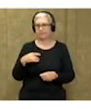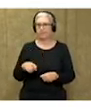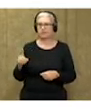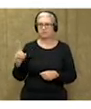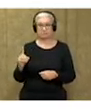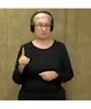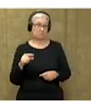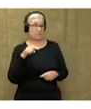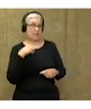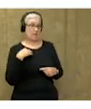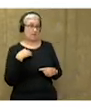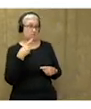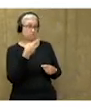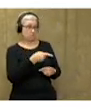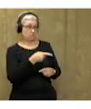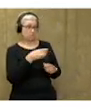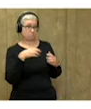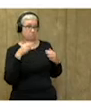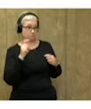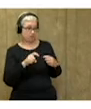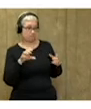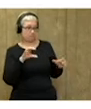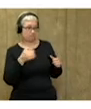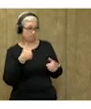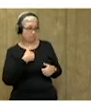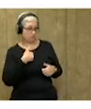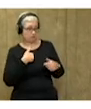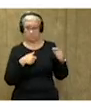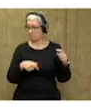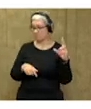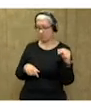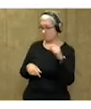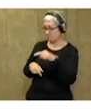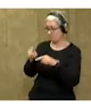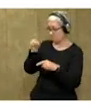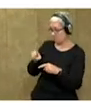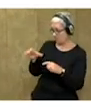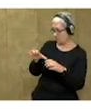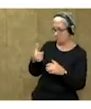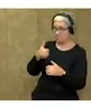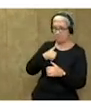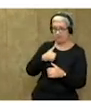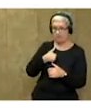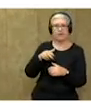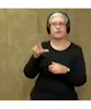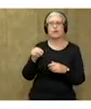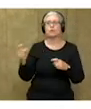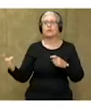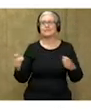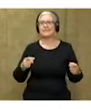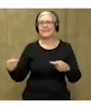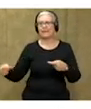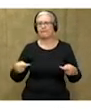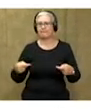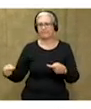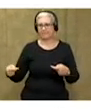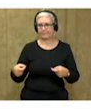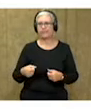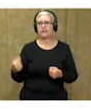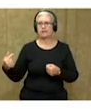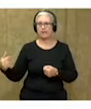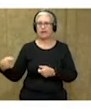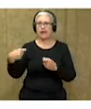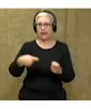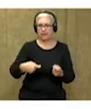way, how can we come to a place where we can communicate and maybe there's some give and take on both sides? And then the final one is ask